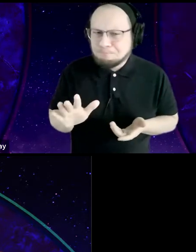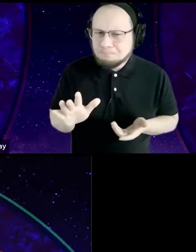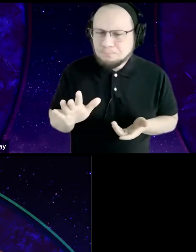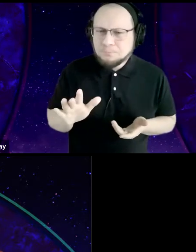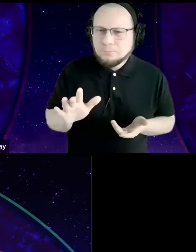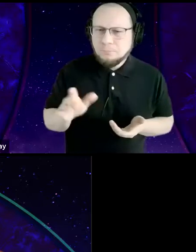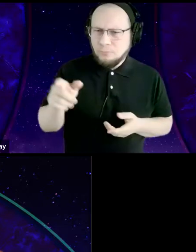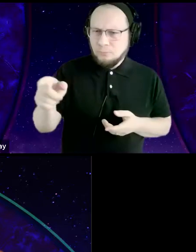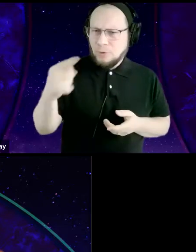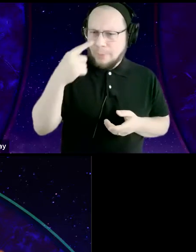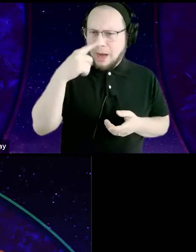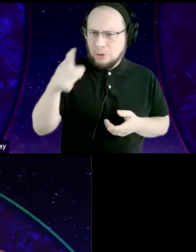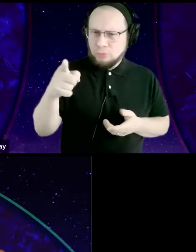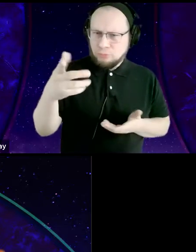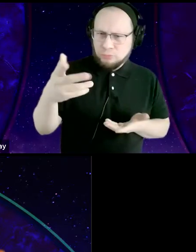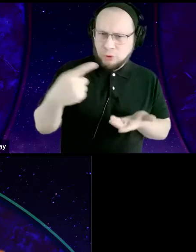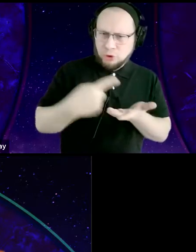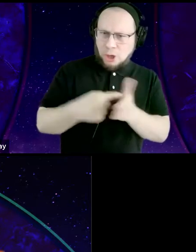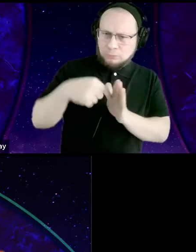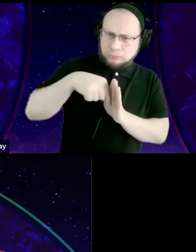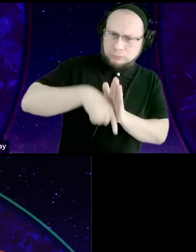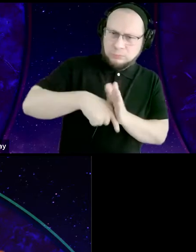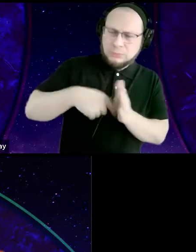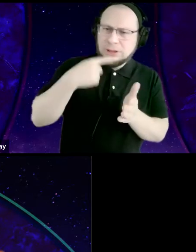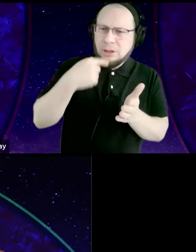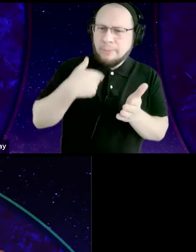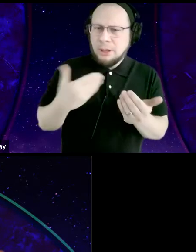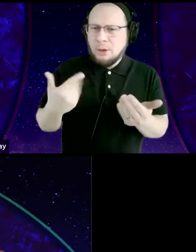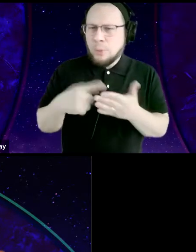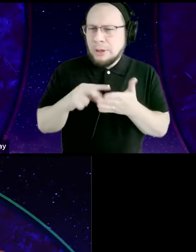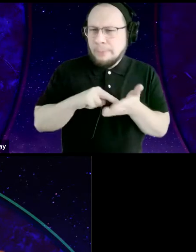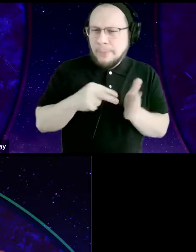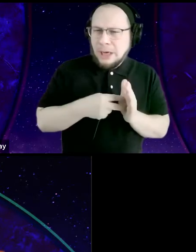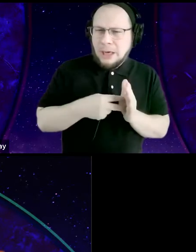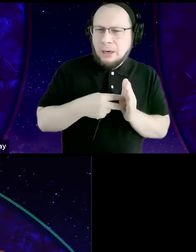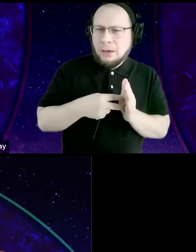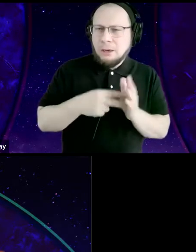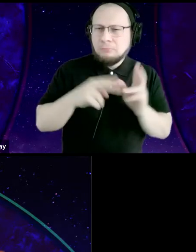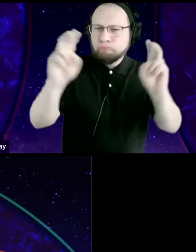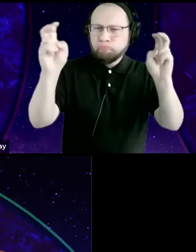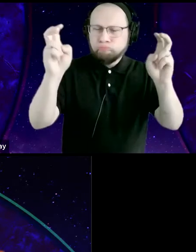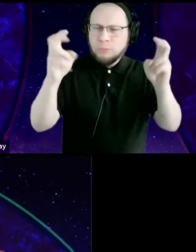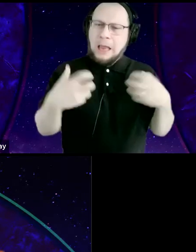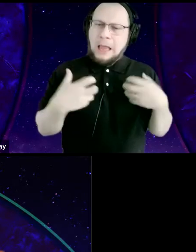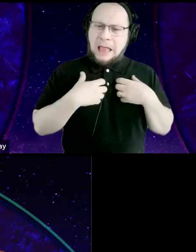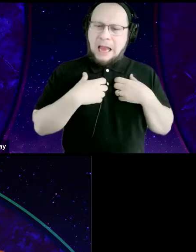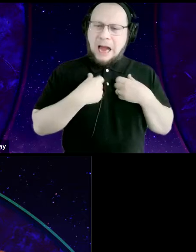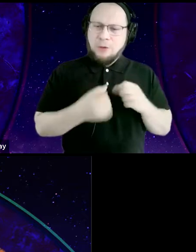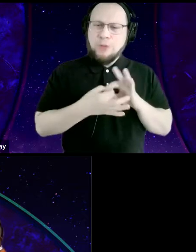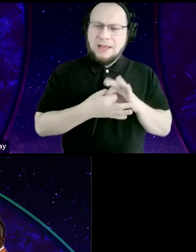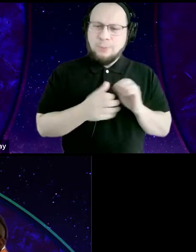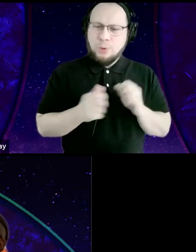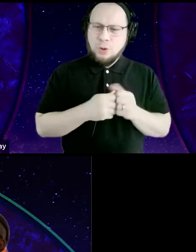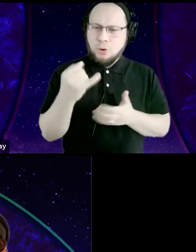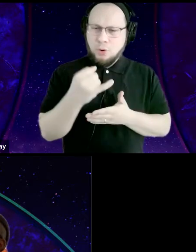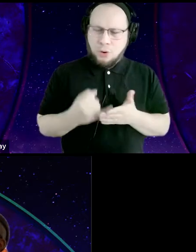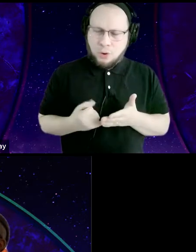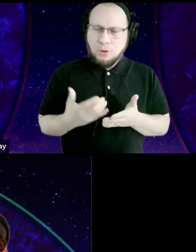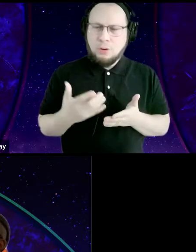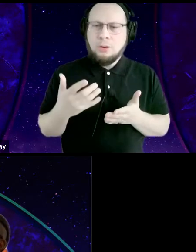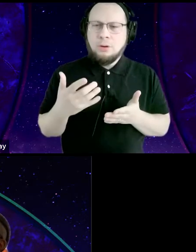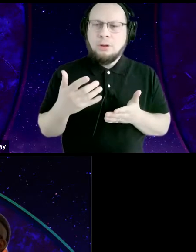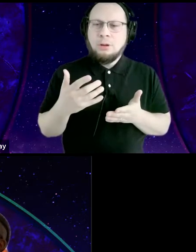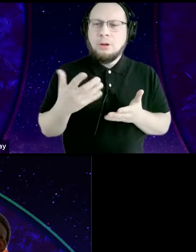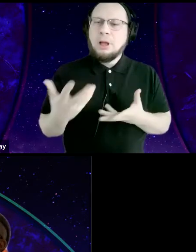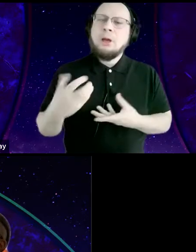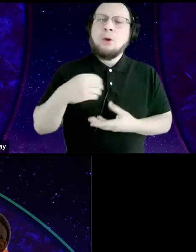Will you talk to me a little bit about what it means to have a healthy relationship with you as an artist, and how that includes